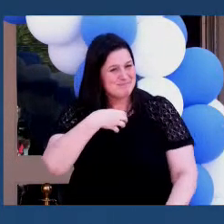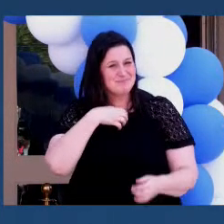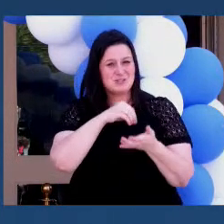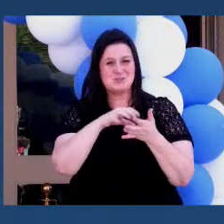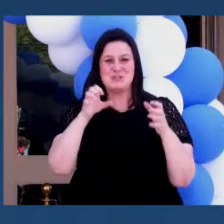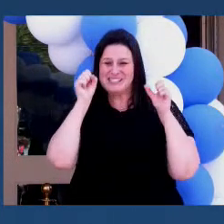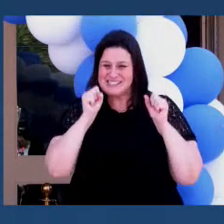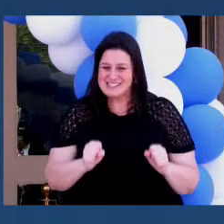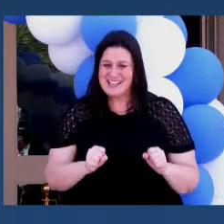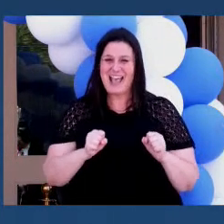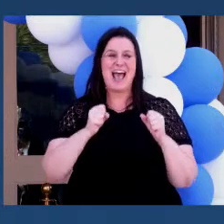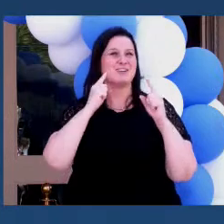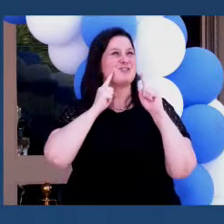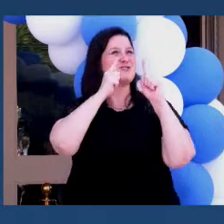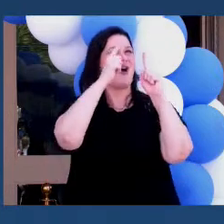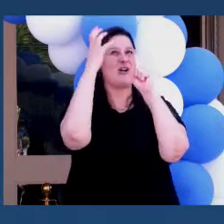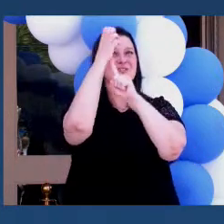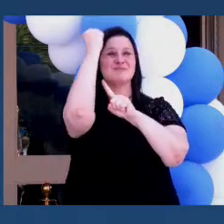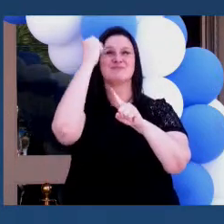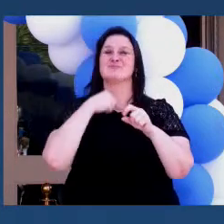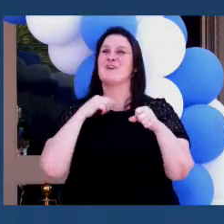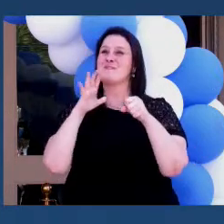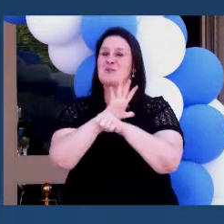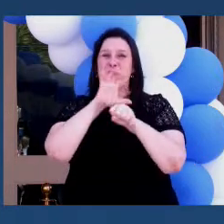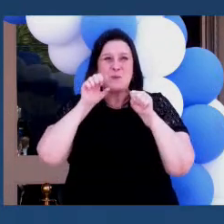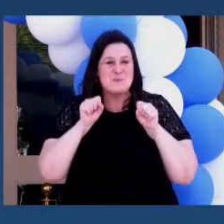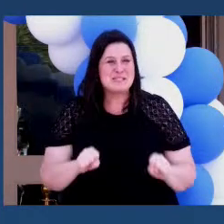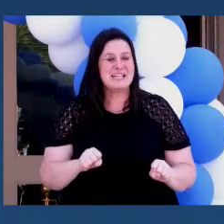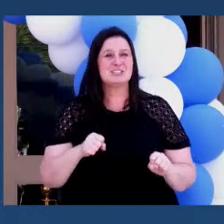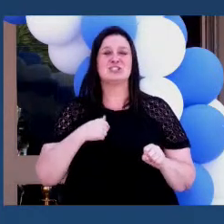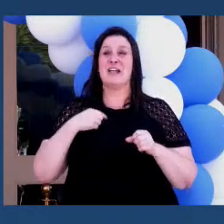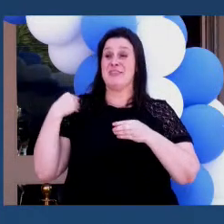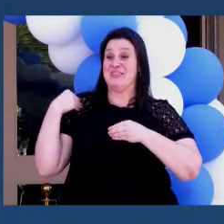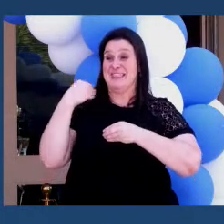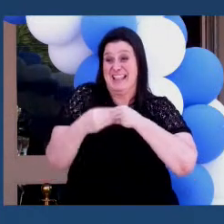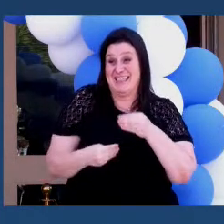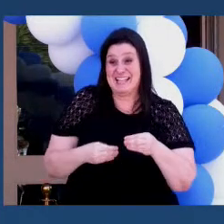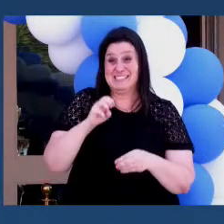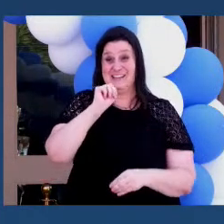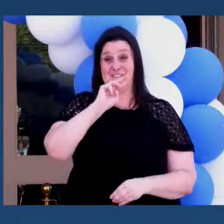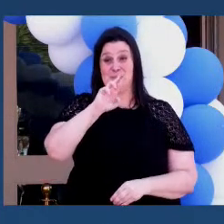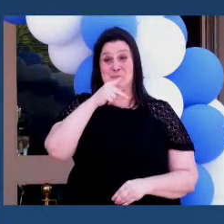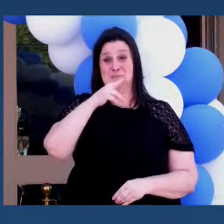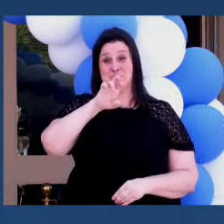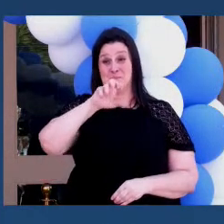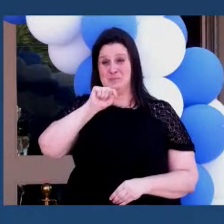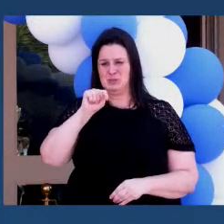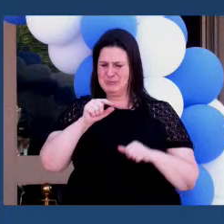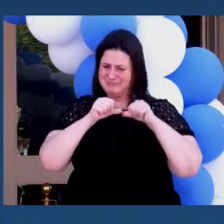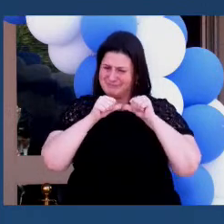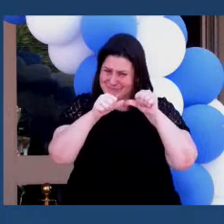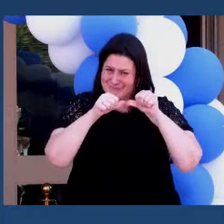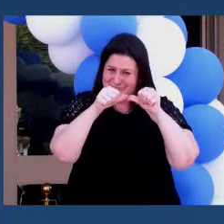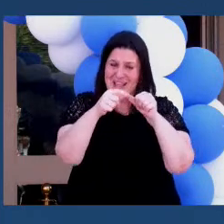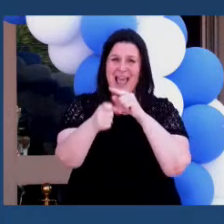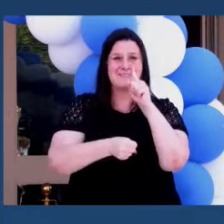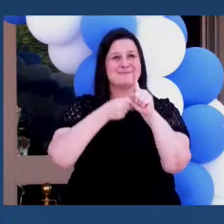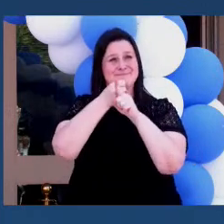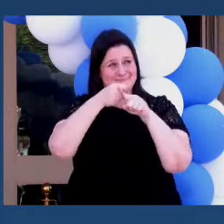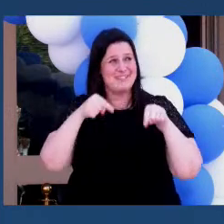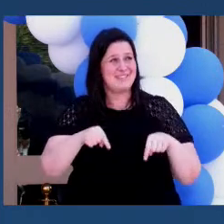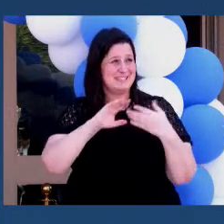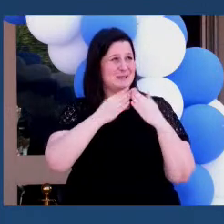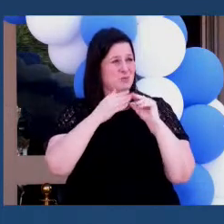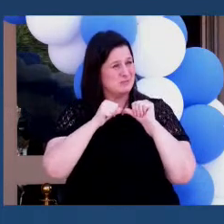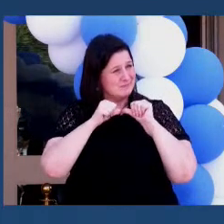their fullest potential, carry forward the legacy of Mr. Pritchett, and make a lasting impact on our community. I